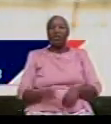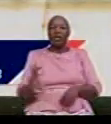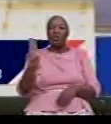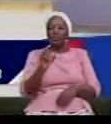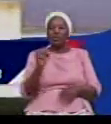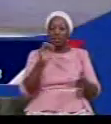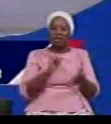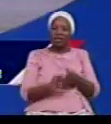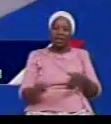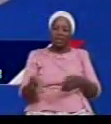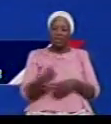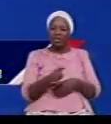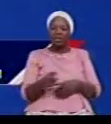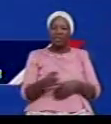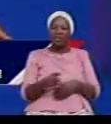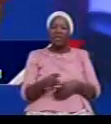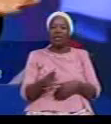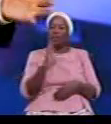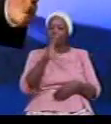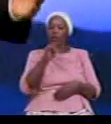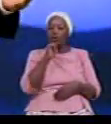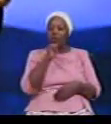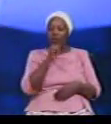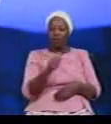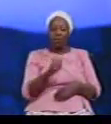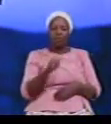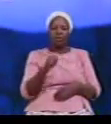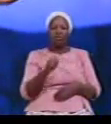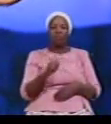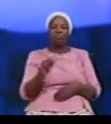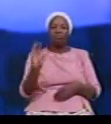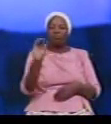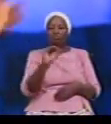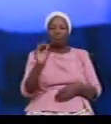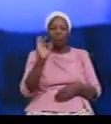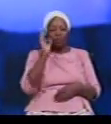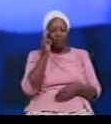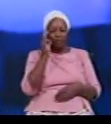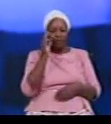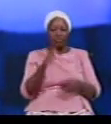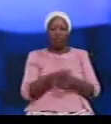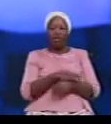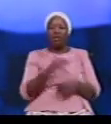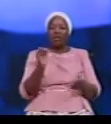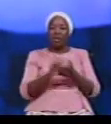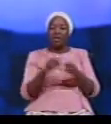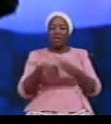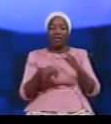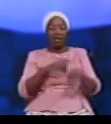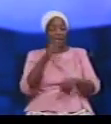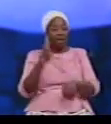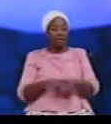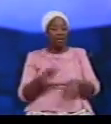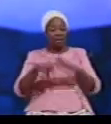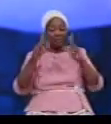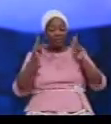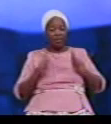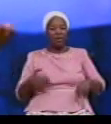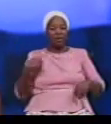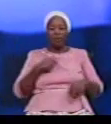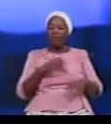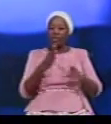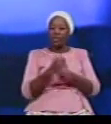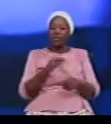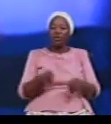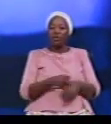not unfruitful. As in the natural, in the physical, we take those fruits and they